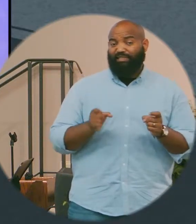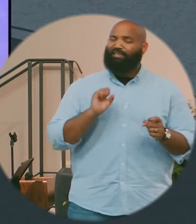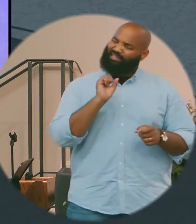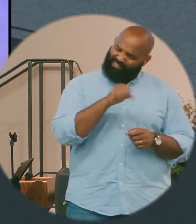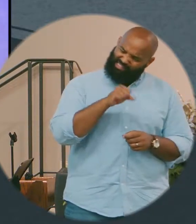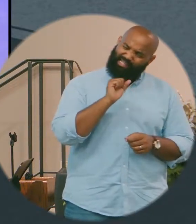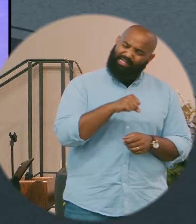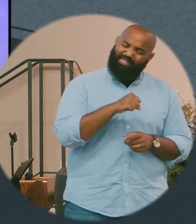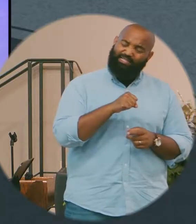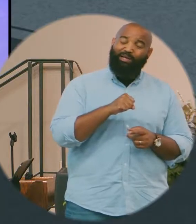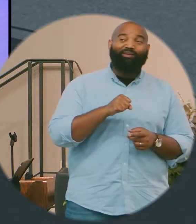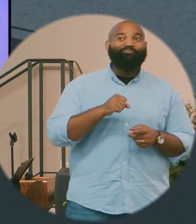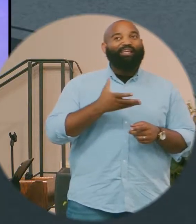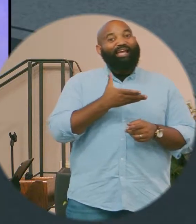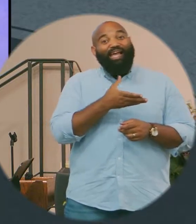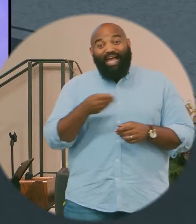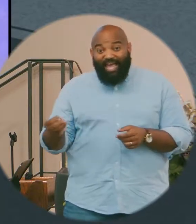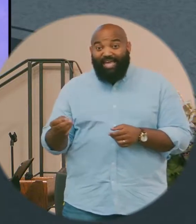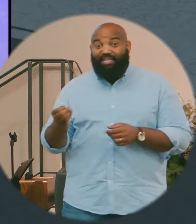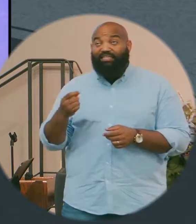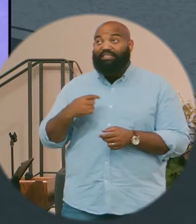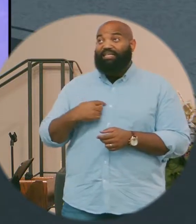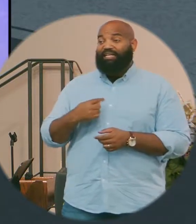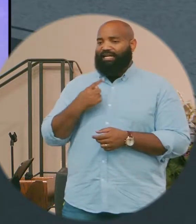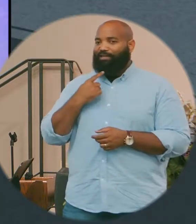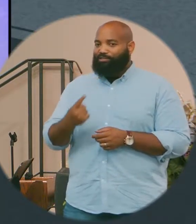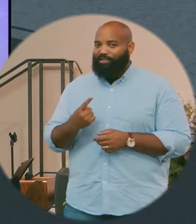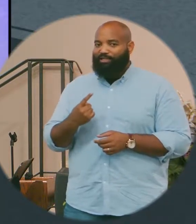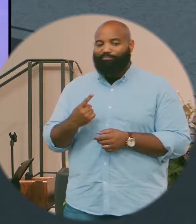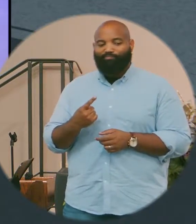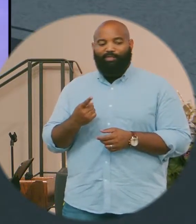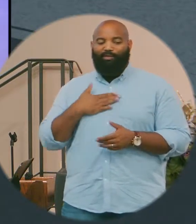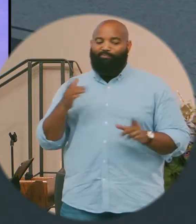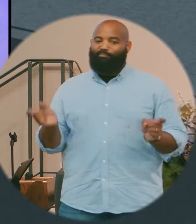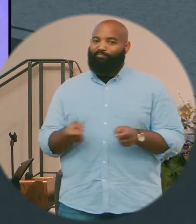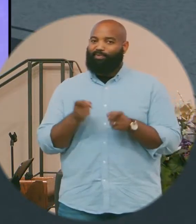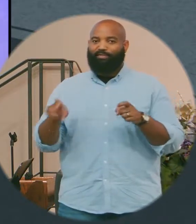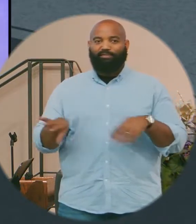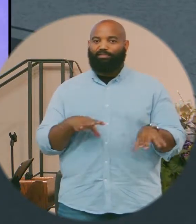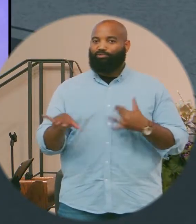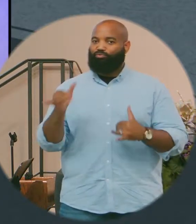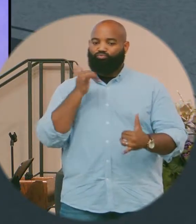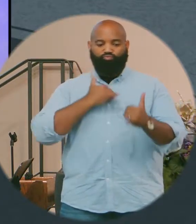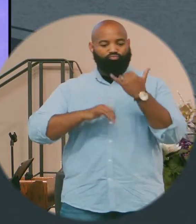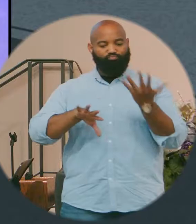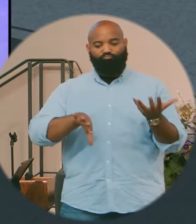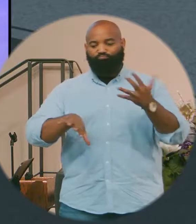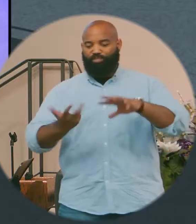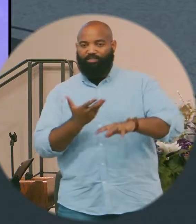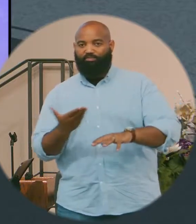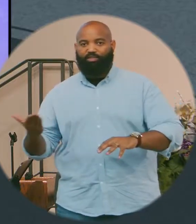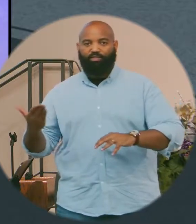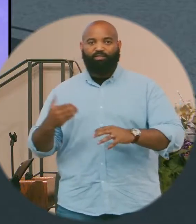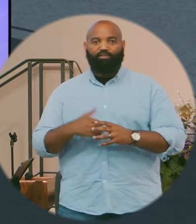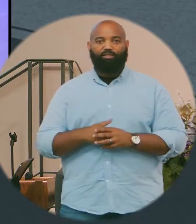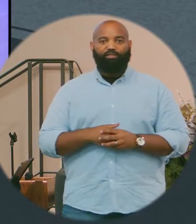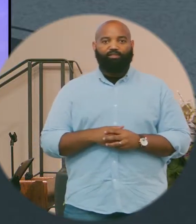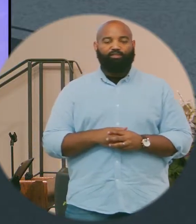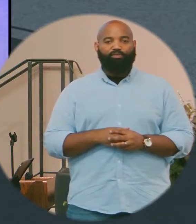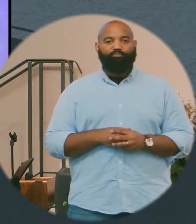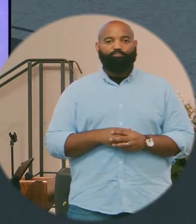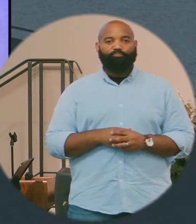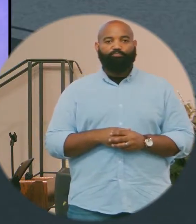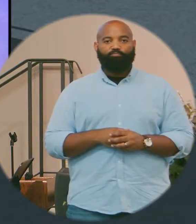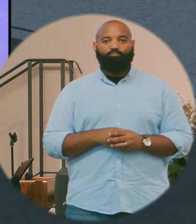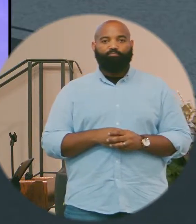your sin, but acknowledging the damage that your sin has done. And so a formal admission of one's sins,